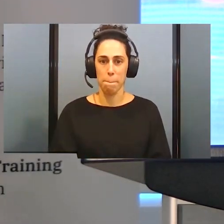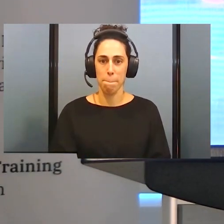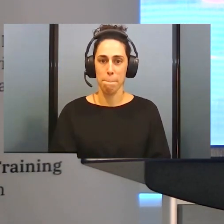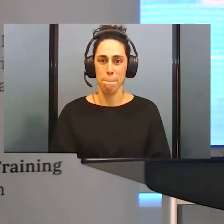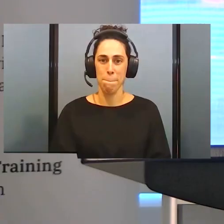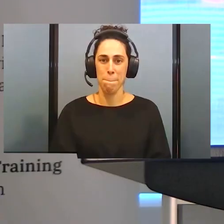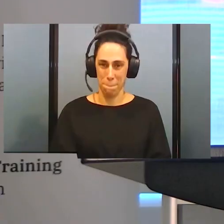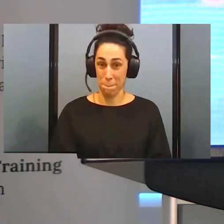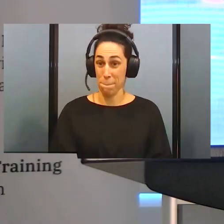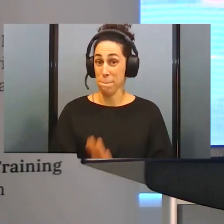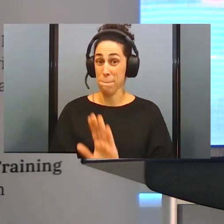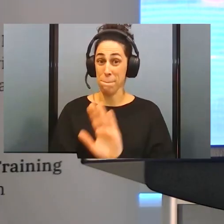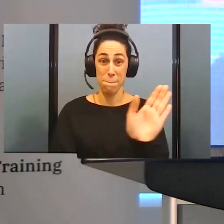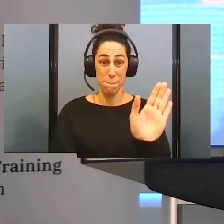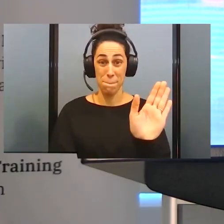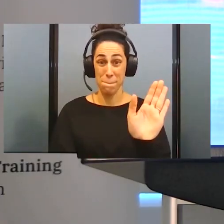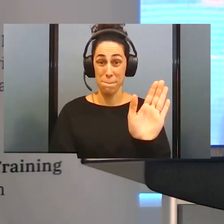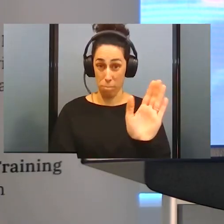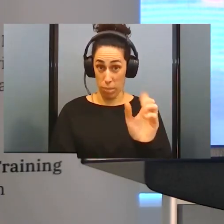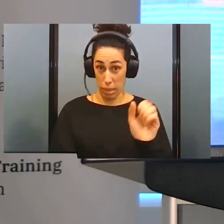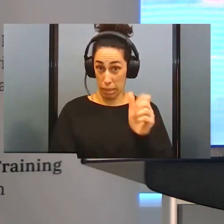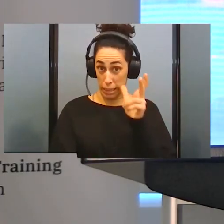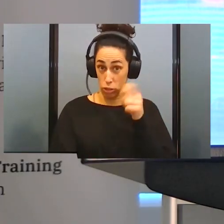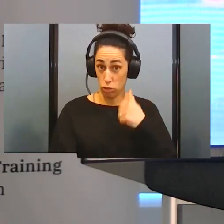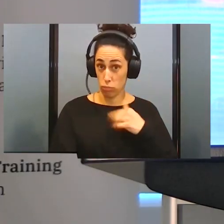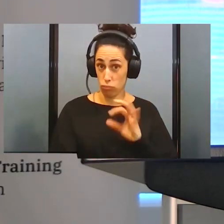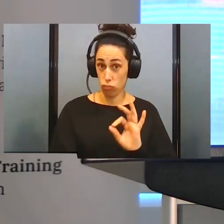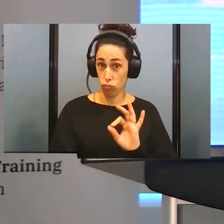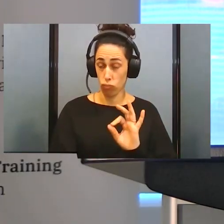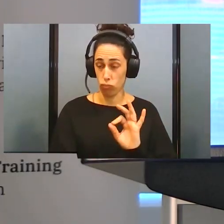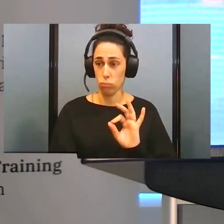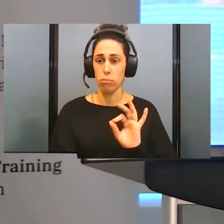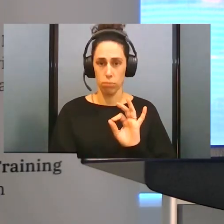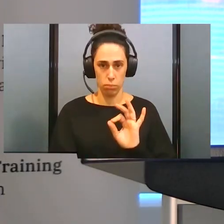Hi, everyone. Is the mic in a good position? Okay.